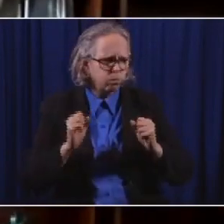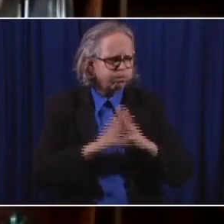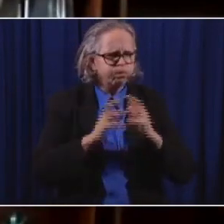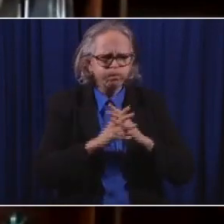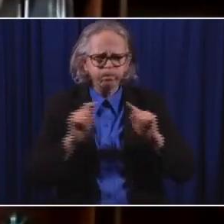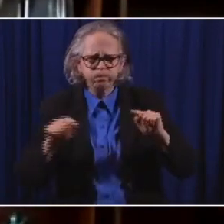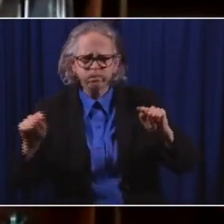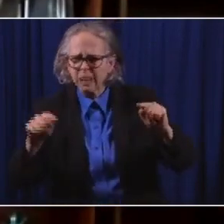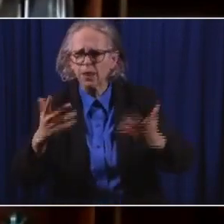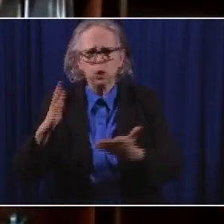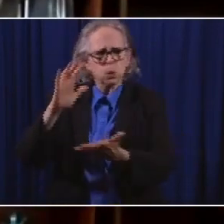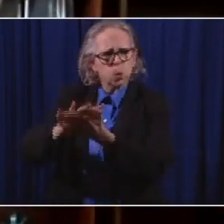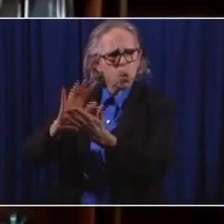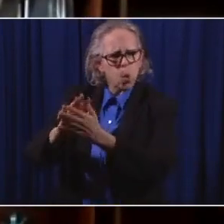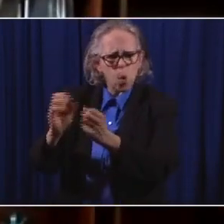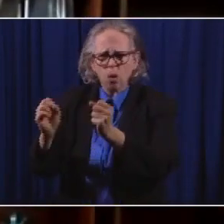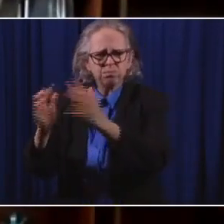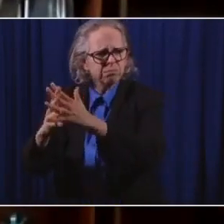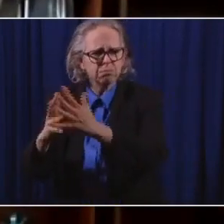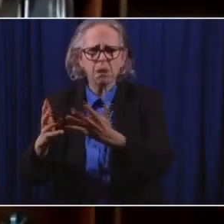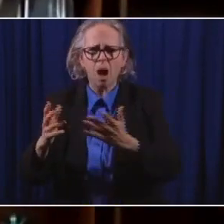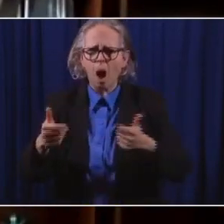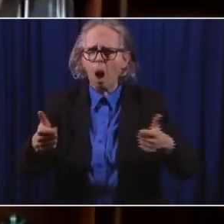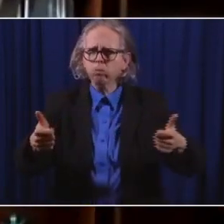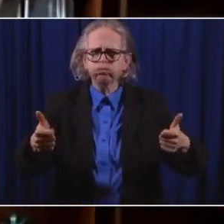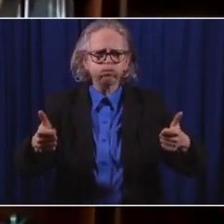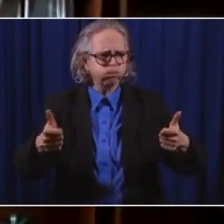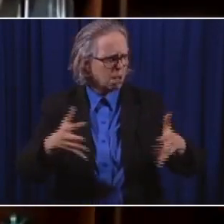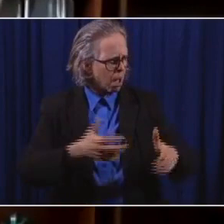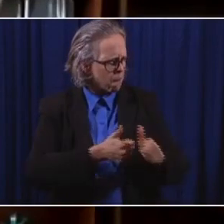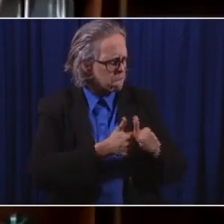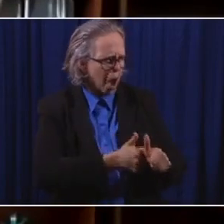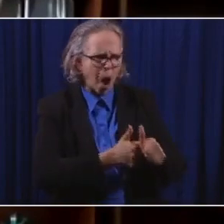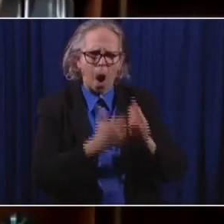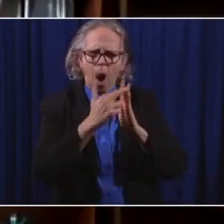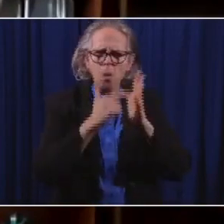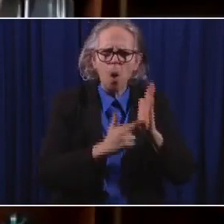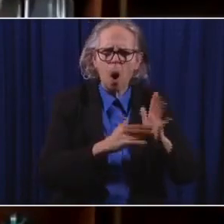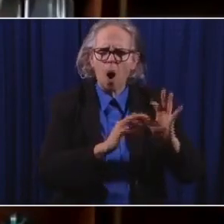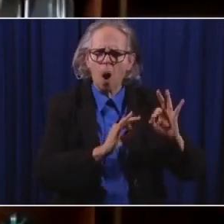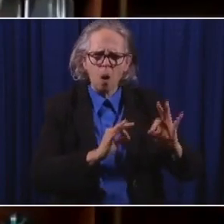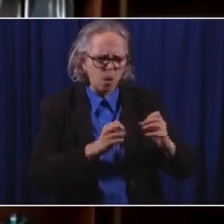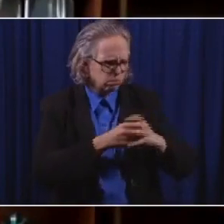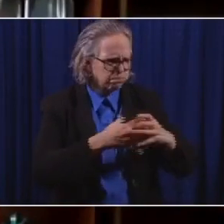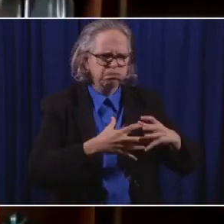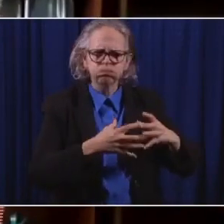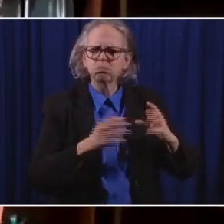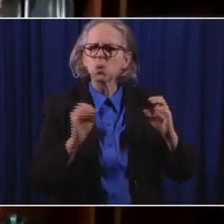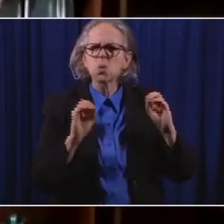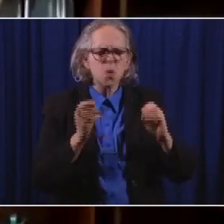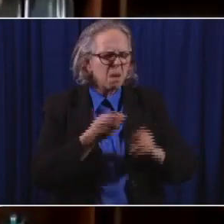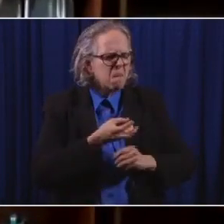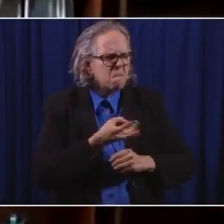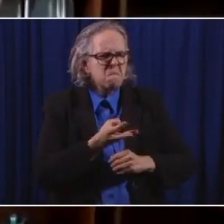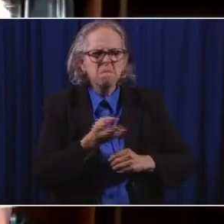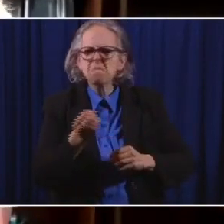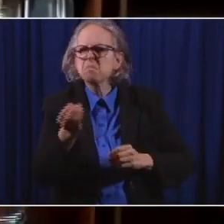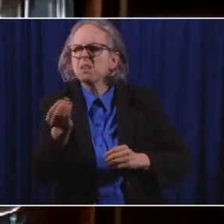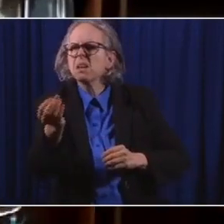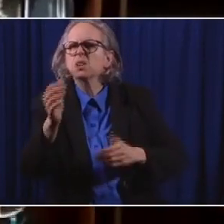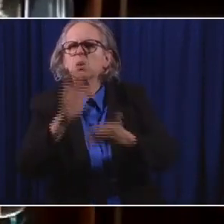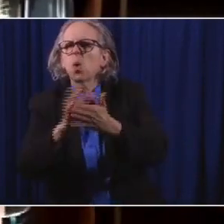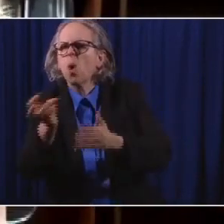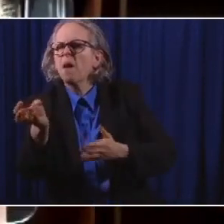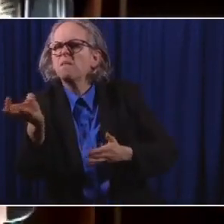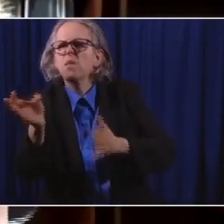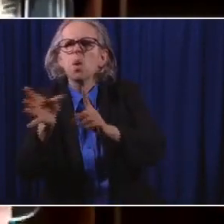think, a remarkable job, as you said before, is that they really have had really remarkably few positive cases as we adhere